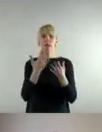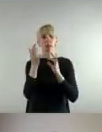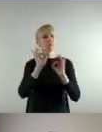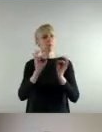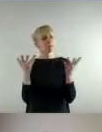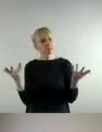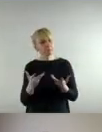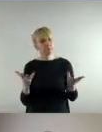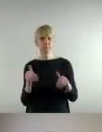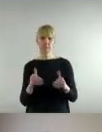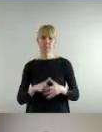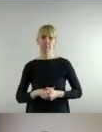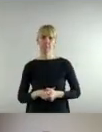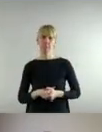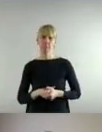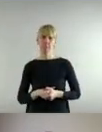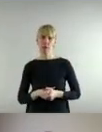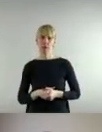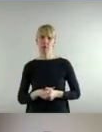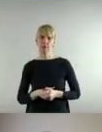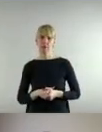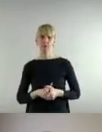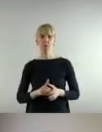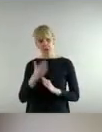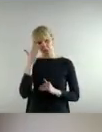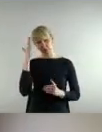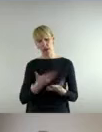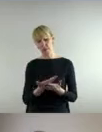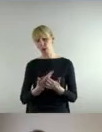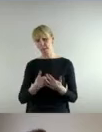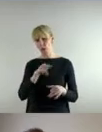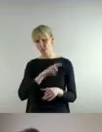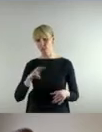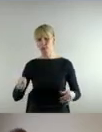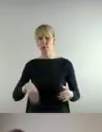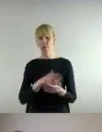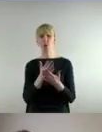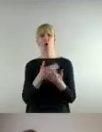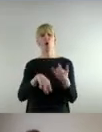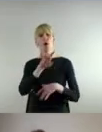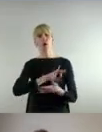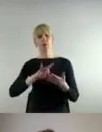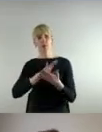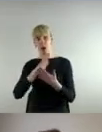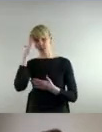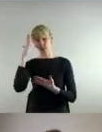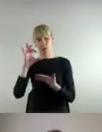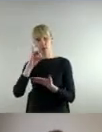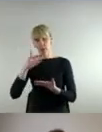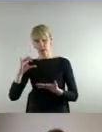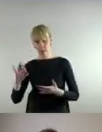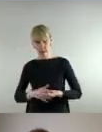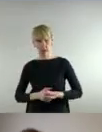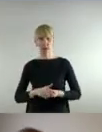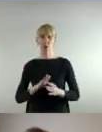used municipality websites and SMS messages to get information from the authorities. And the blue